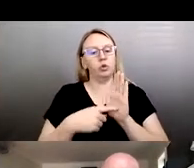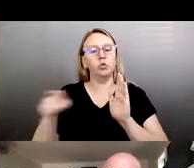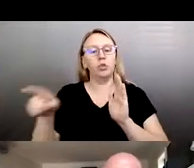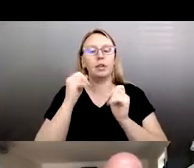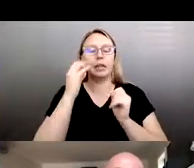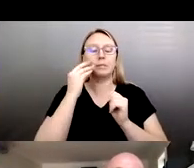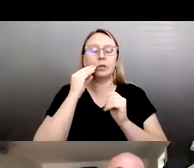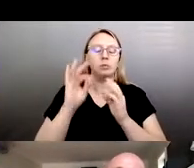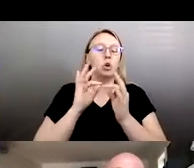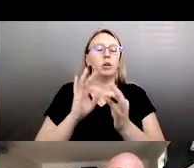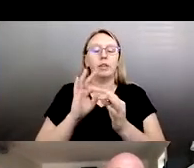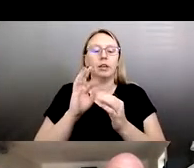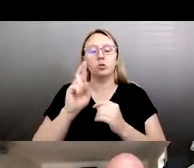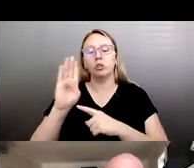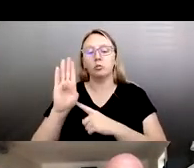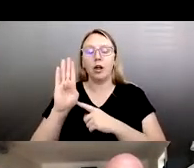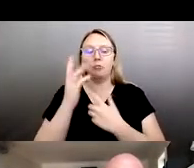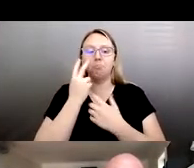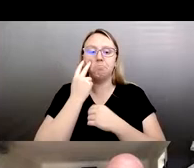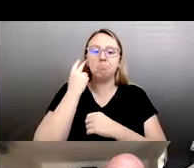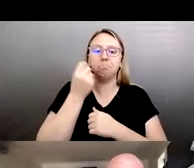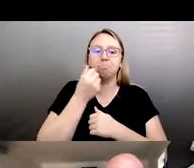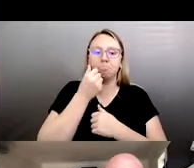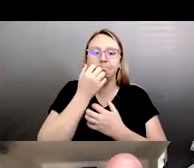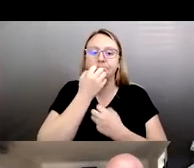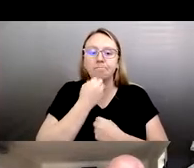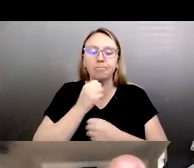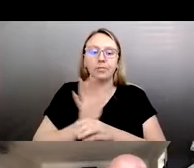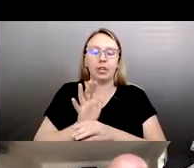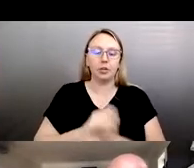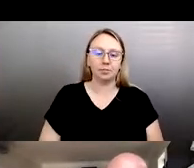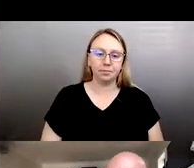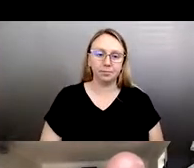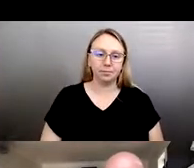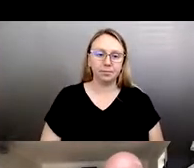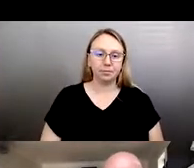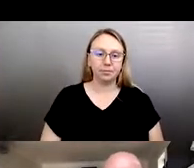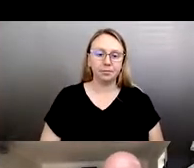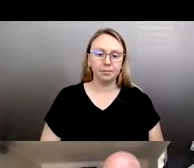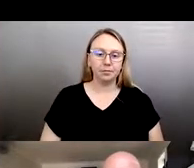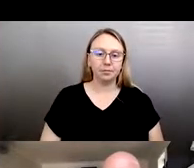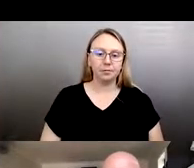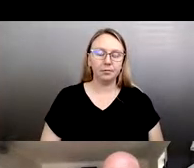Brown, very nostalgic video piece. Those are the Aldo Piacenza Birdhouse Cathedrals.